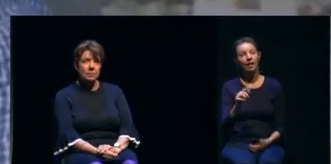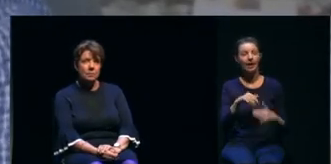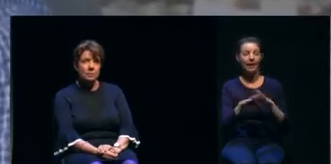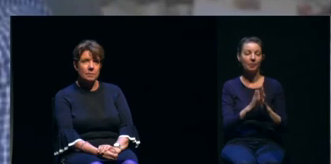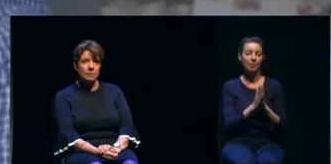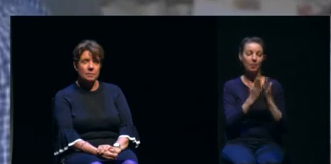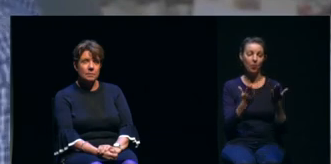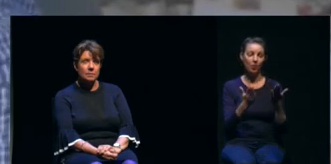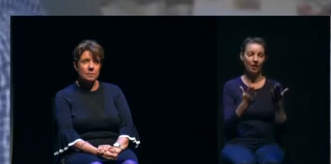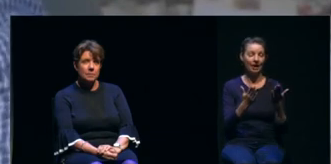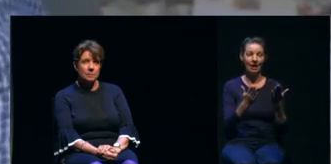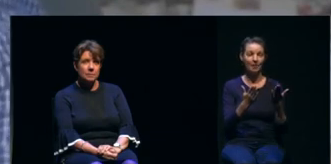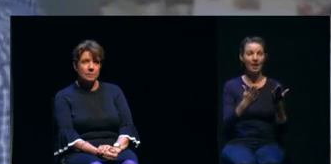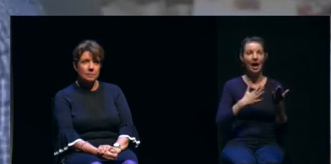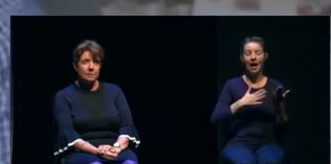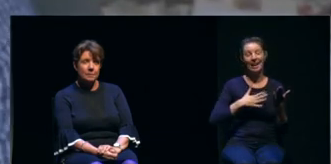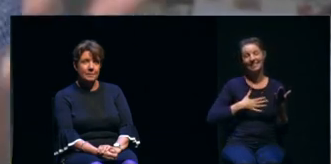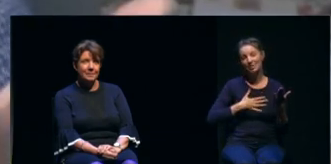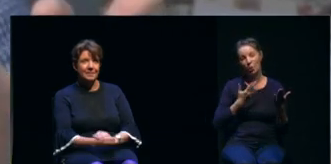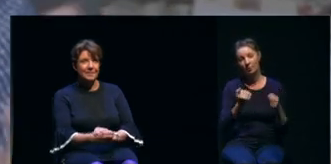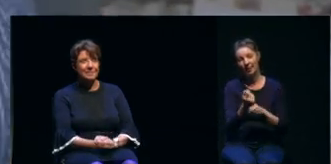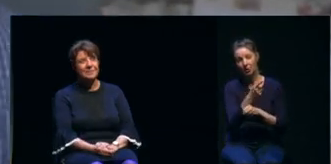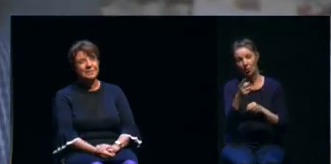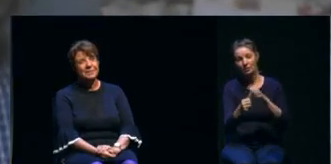not to depress people. It's more than five pages. I mean,